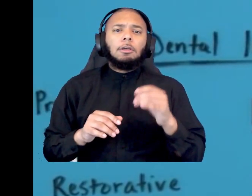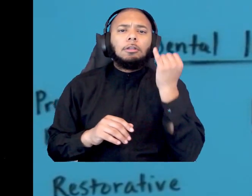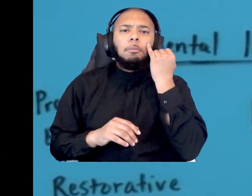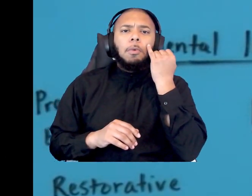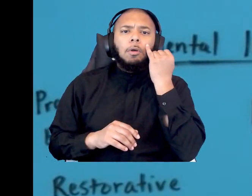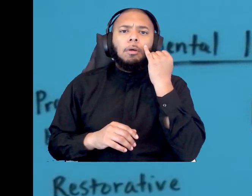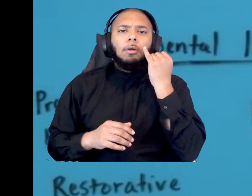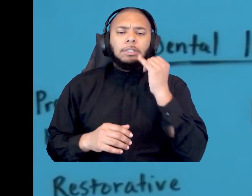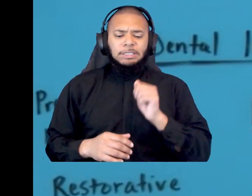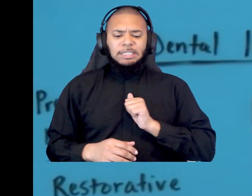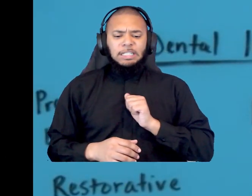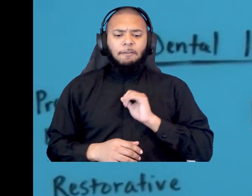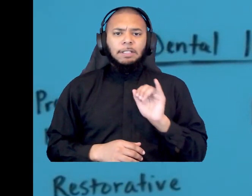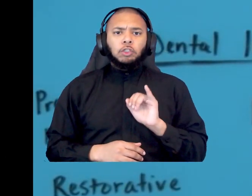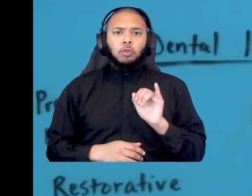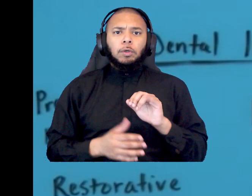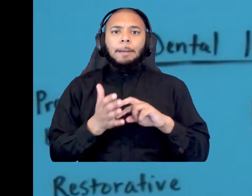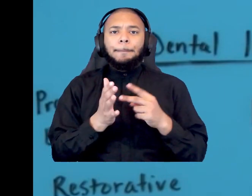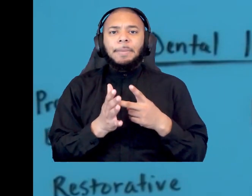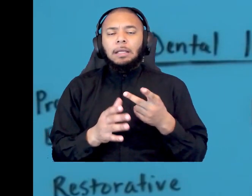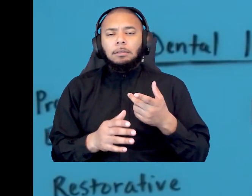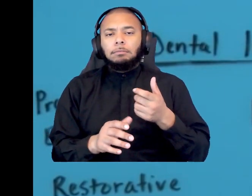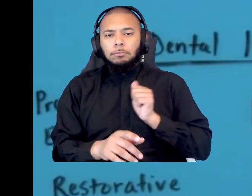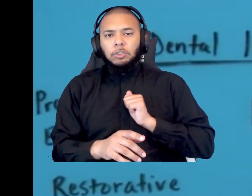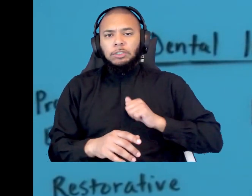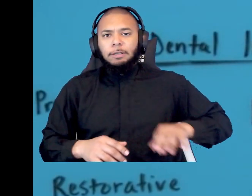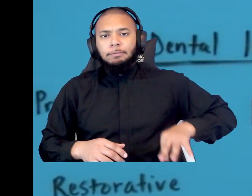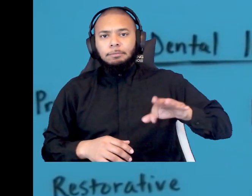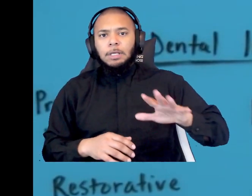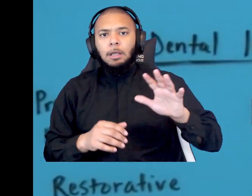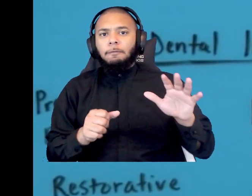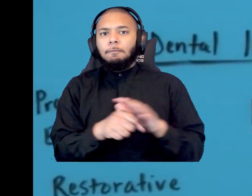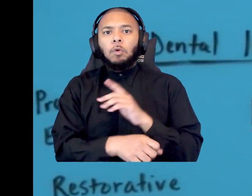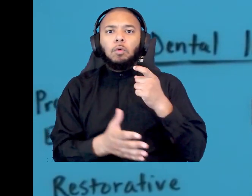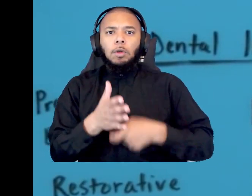by yourself. Well, this would be $150.